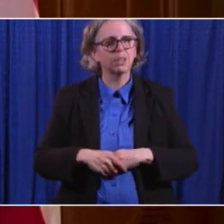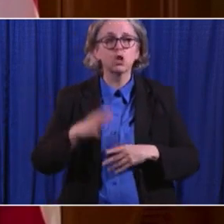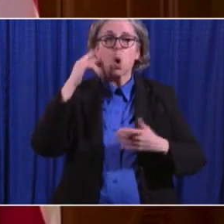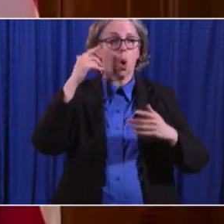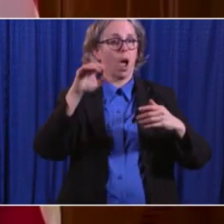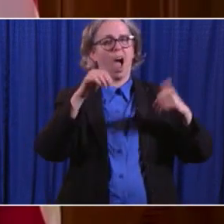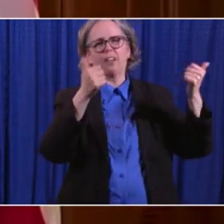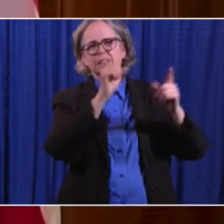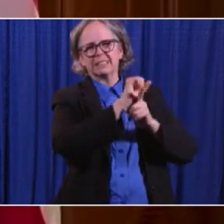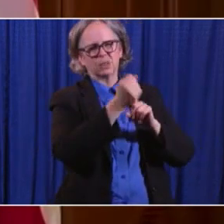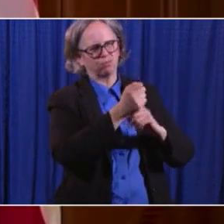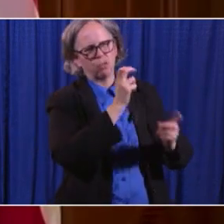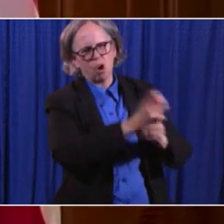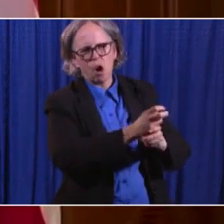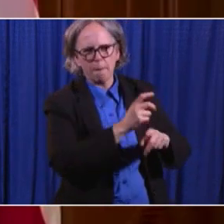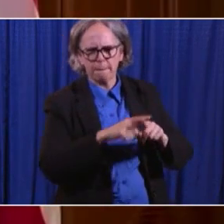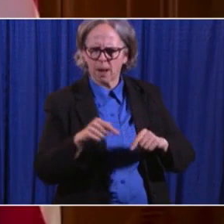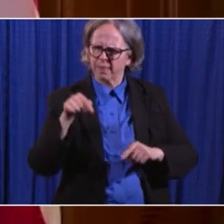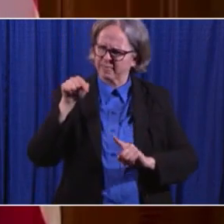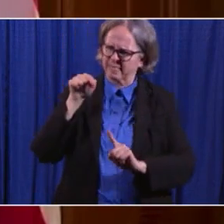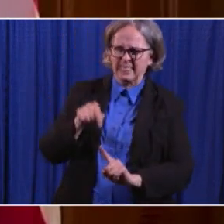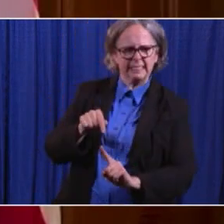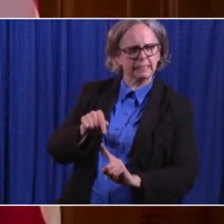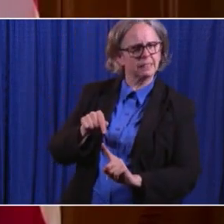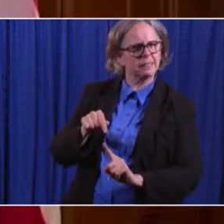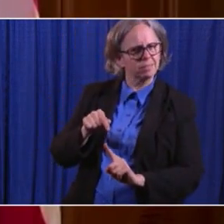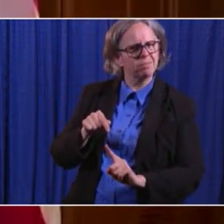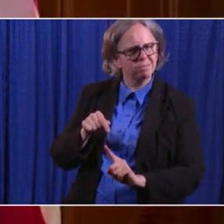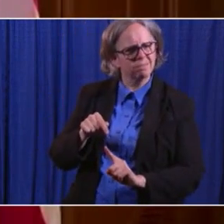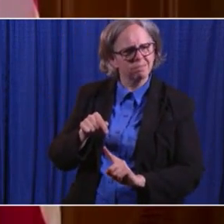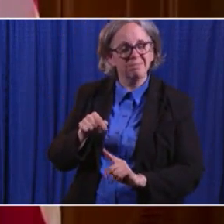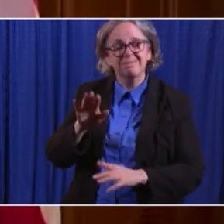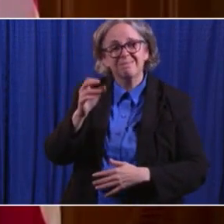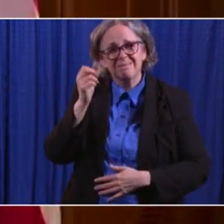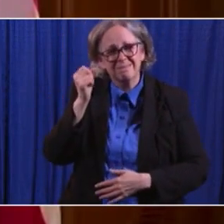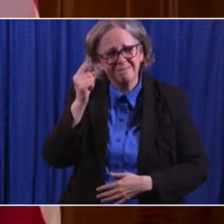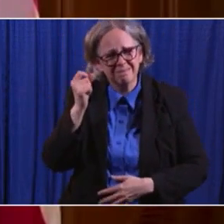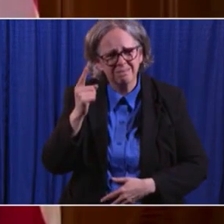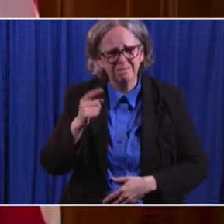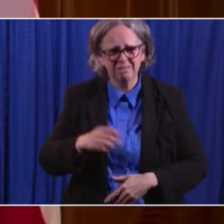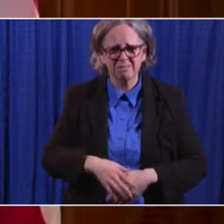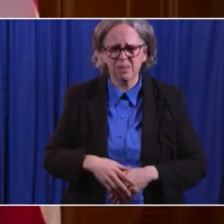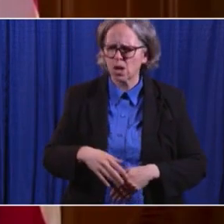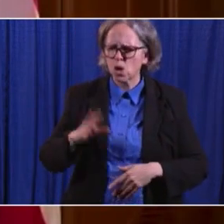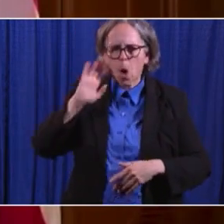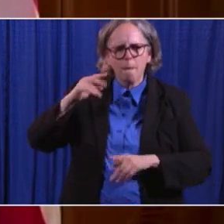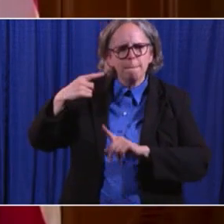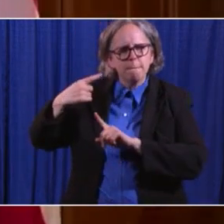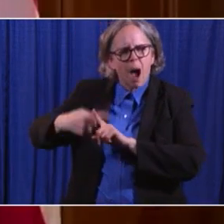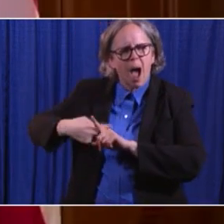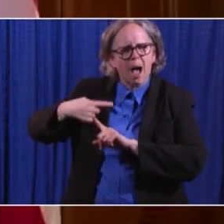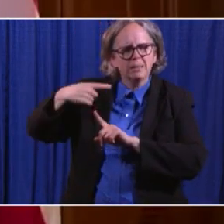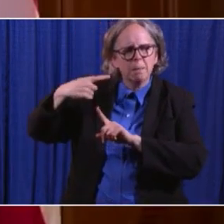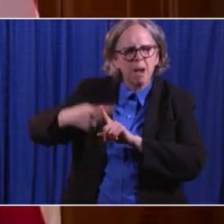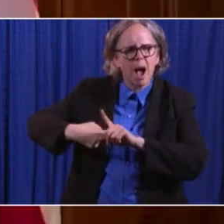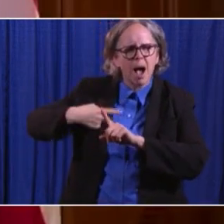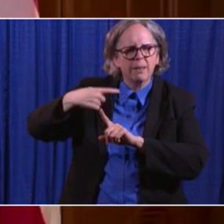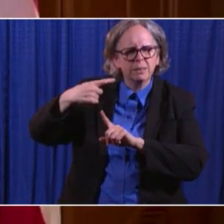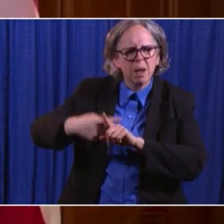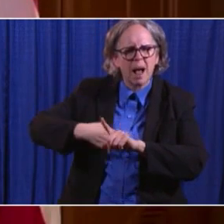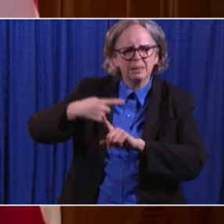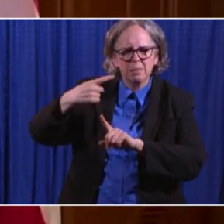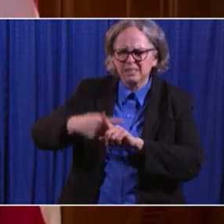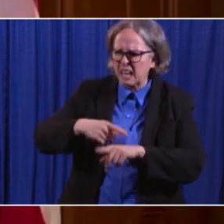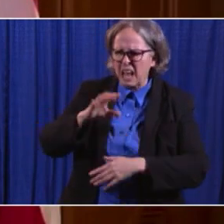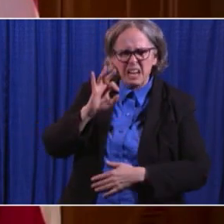that consistently, the fact that consistently from month after month after month, we have been at 93 and 94% mask